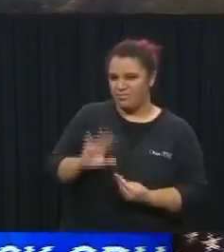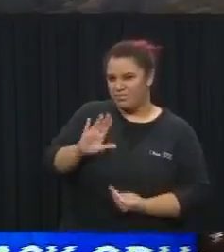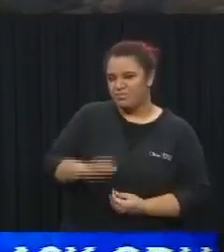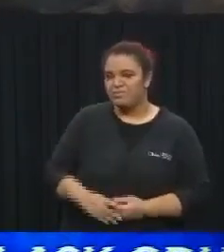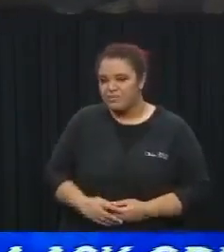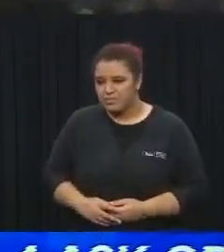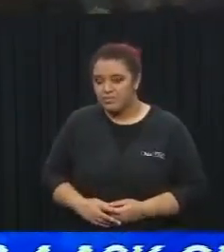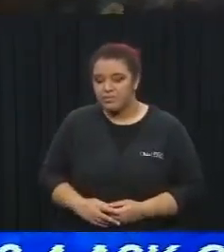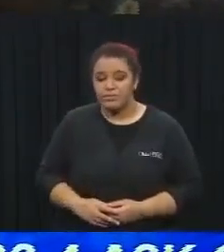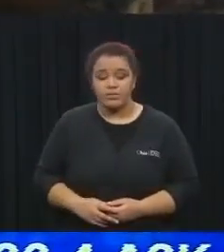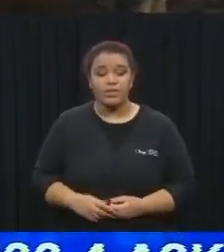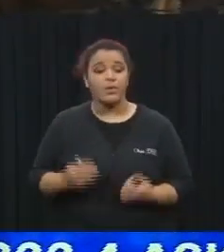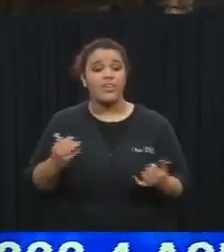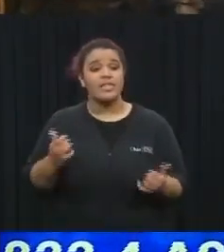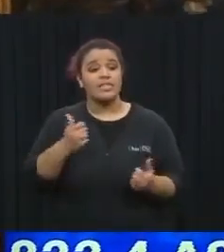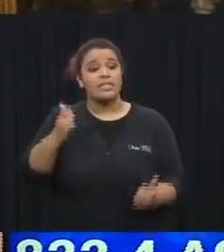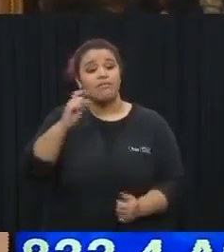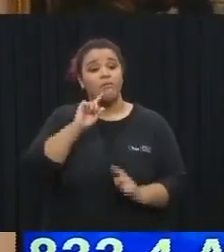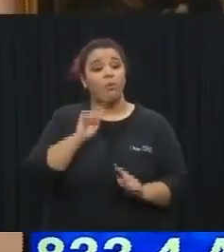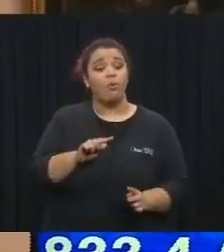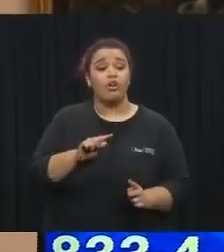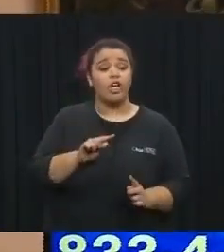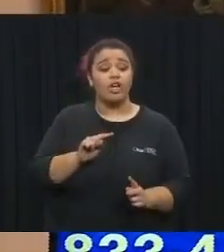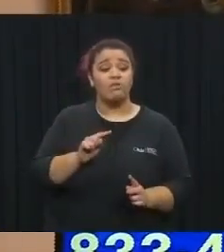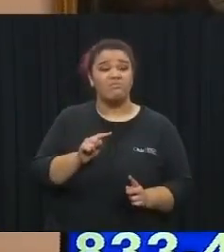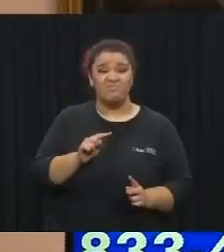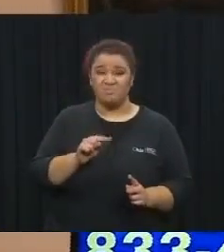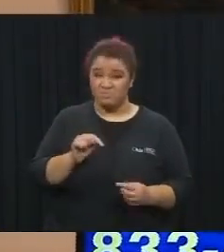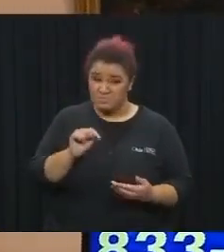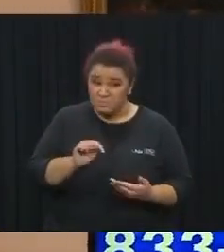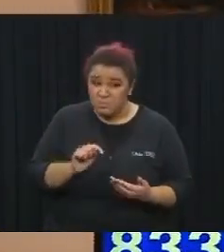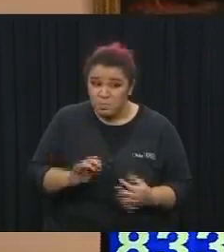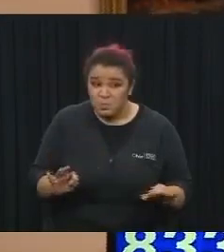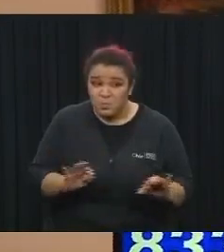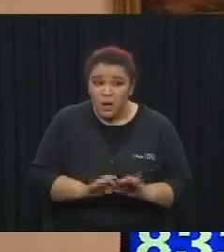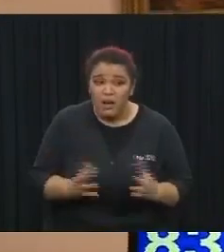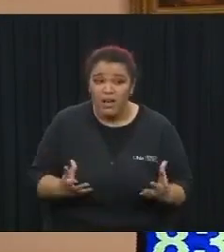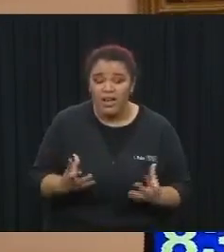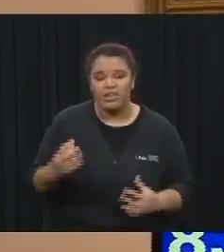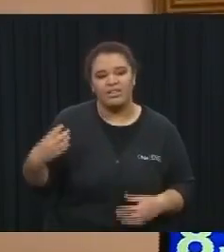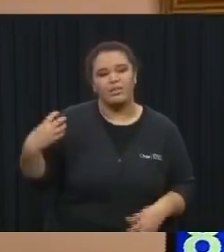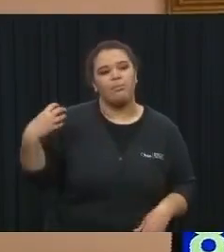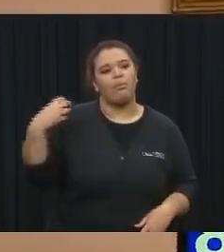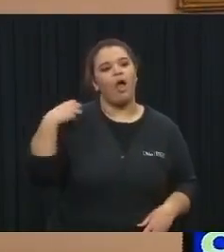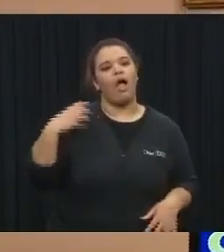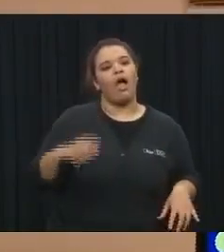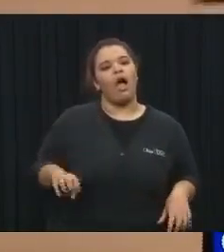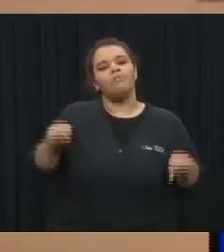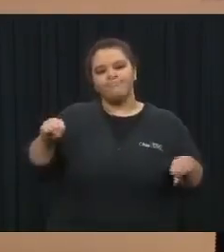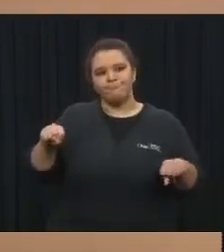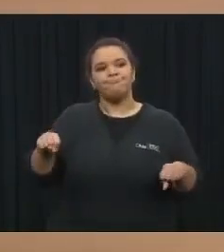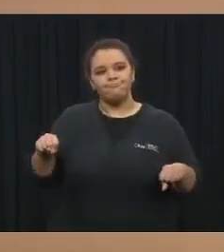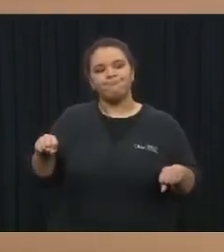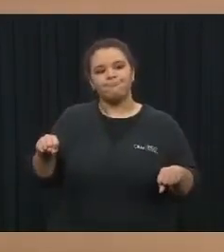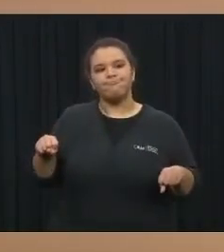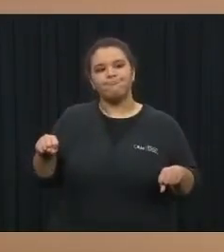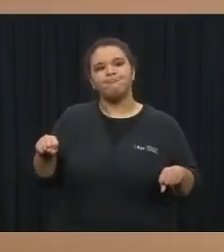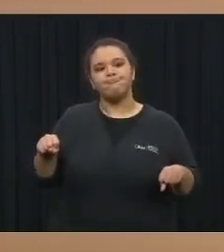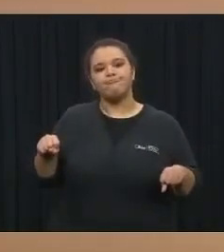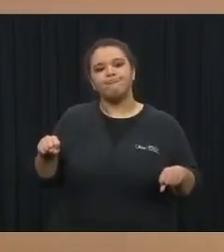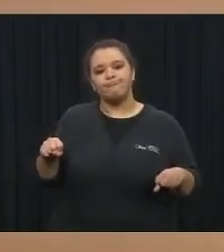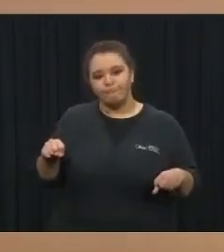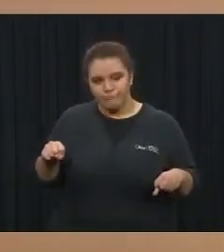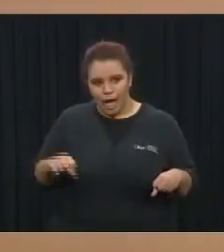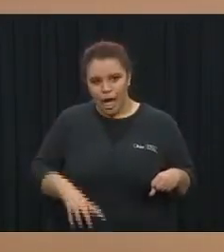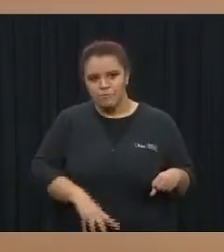that the employer take charge of the order. I think that is a discussion, definitely reading the